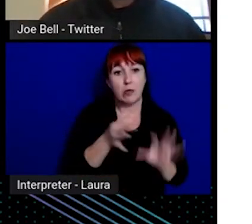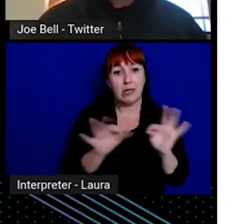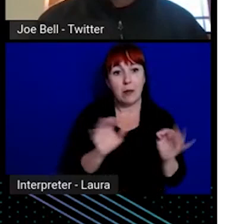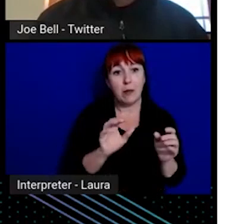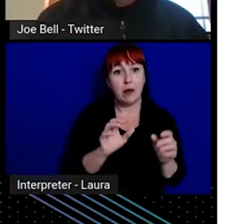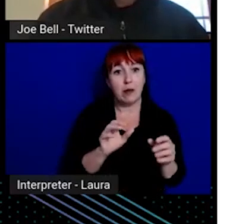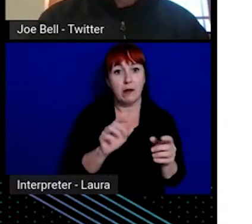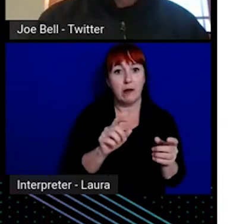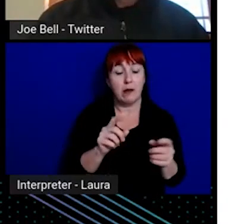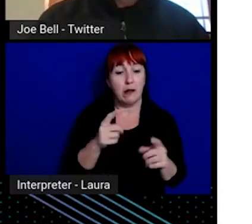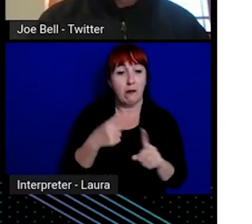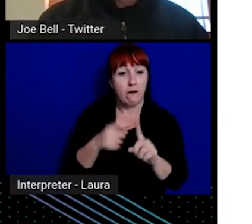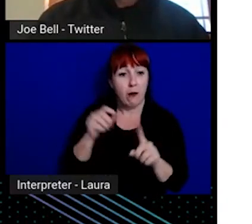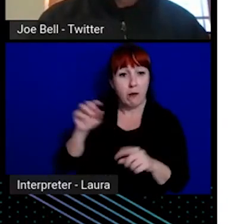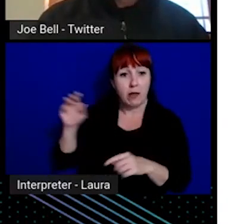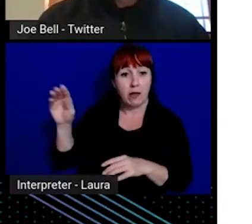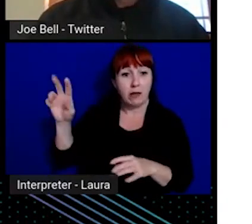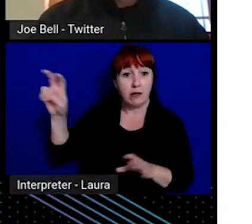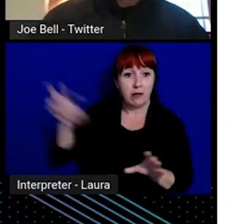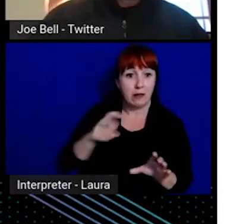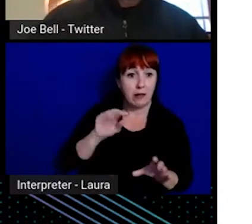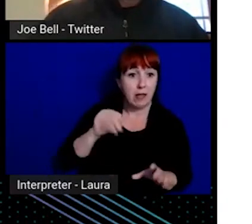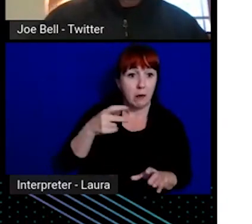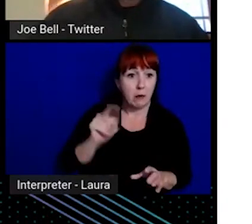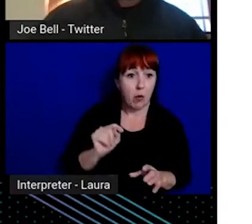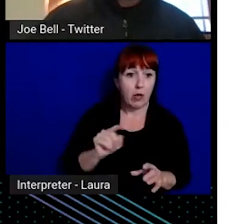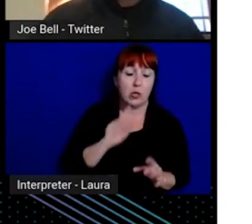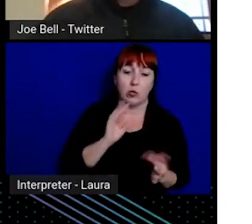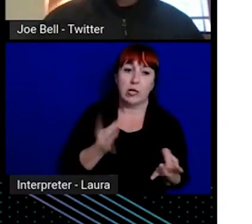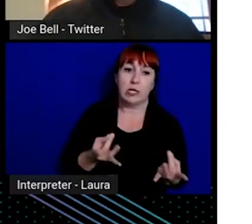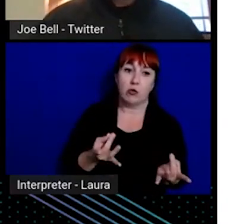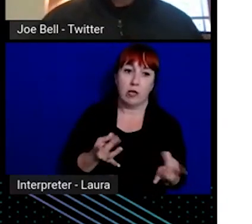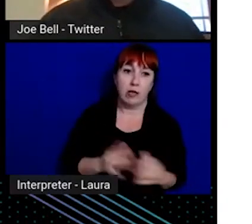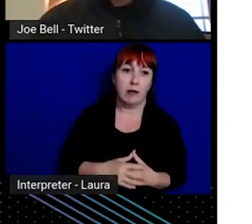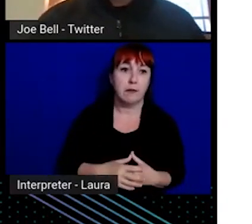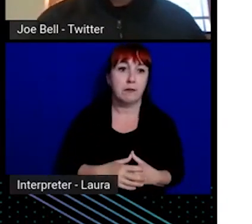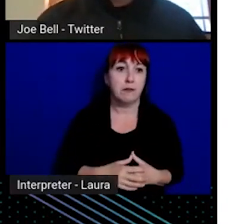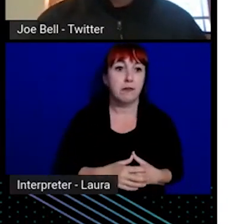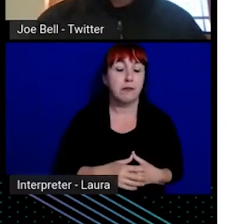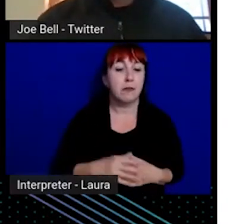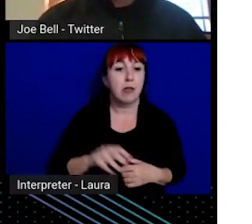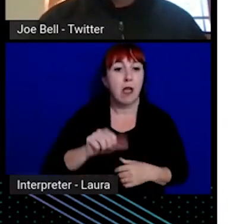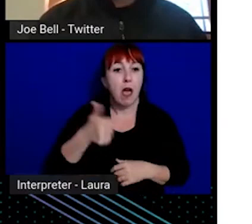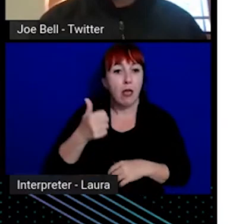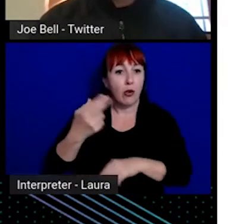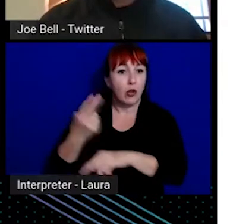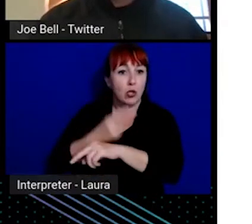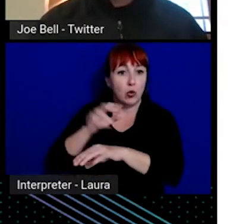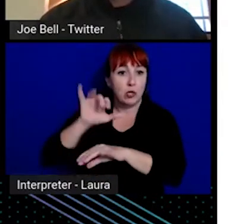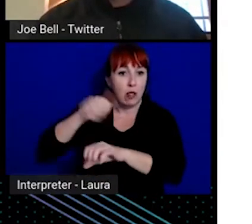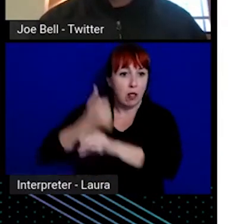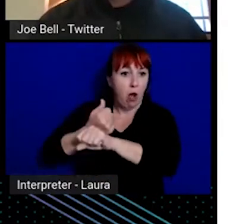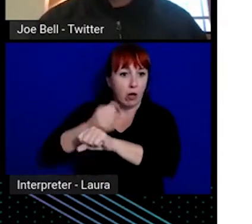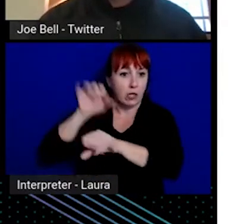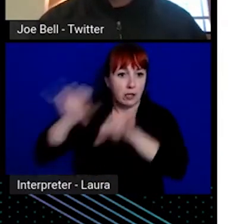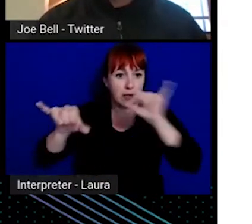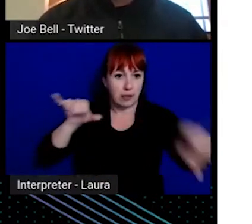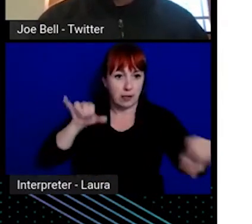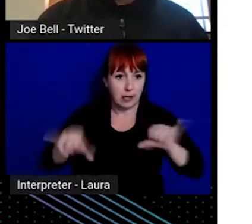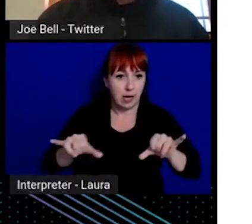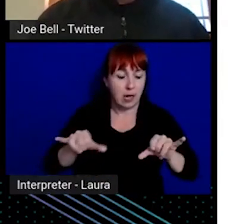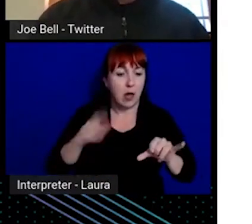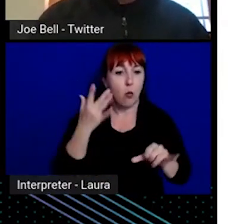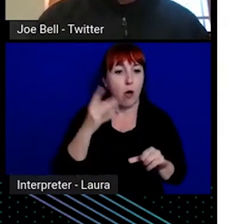is tricky. Should really lock down any other use while you're trying to manipulate state in a Terraform